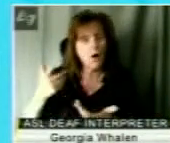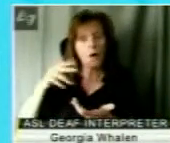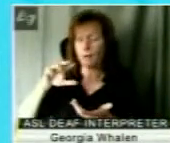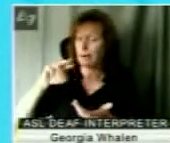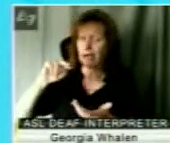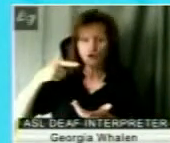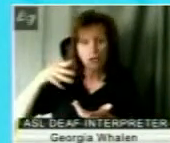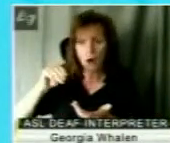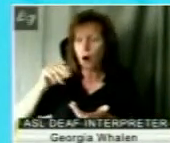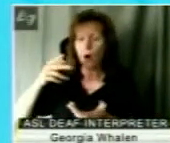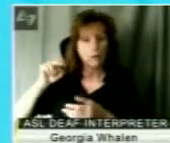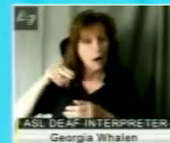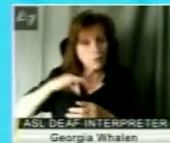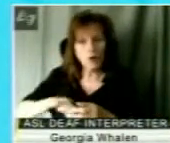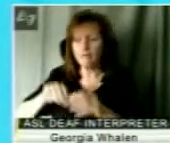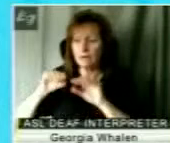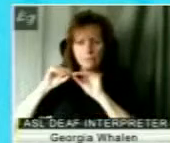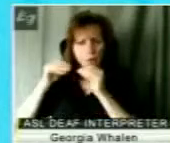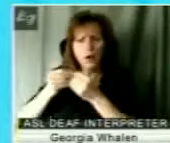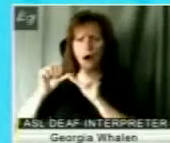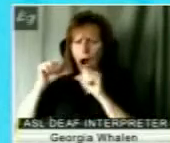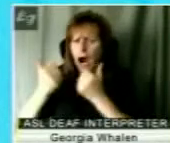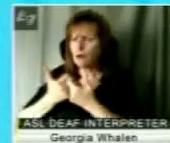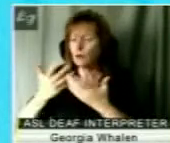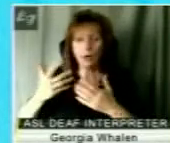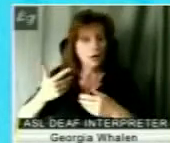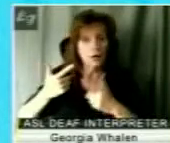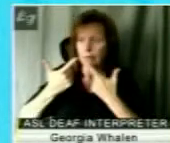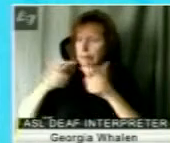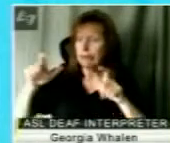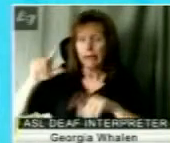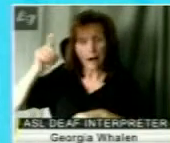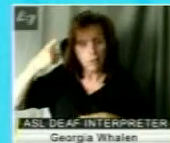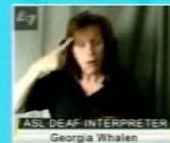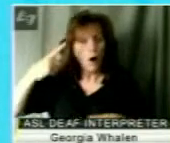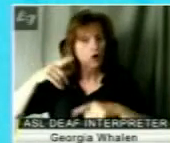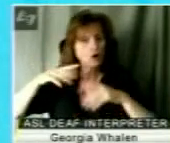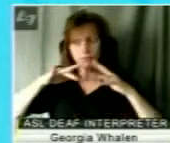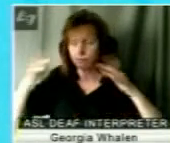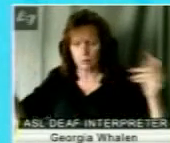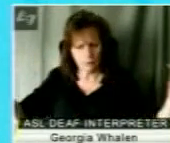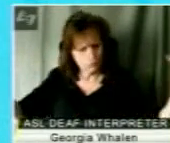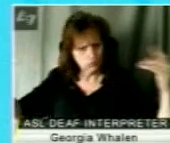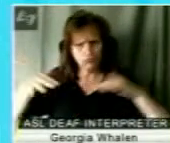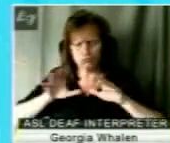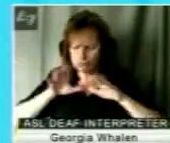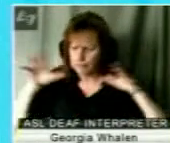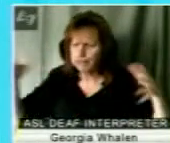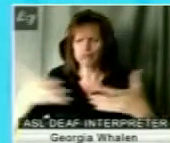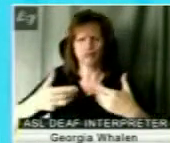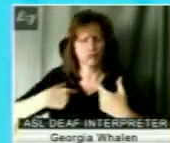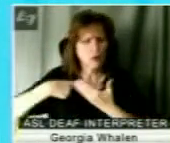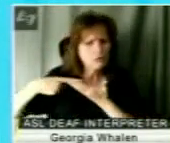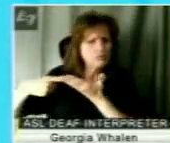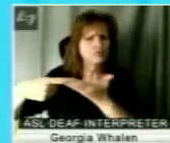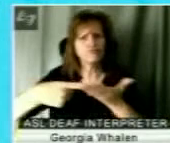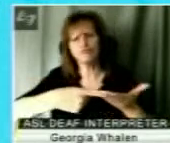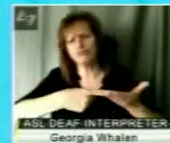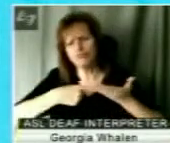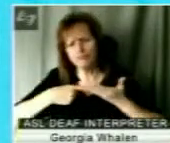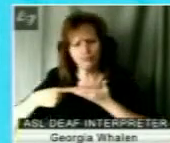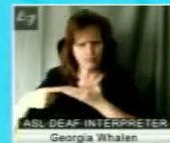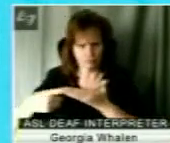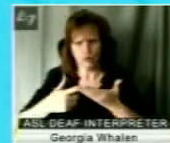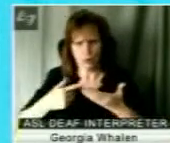them significant employers in our community, and all of which will help in terms of our economic recovery going